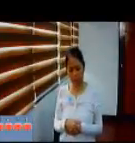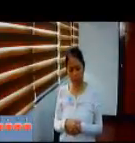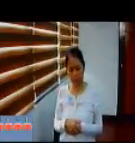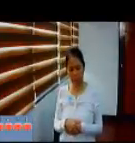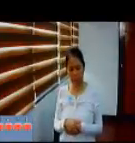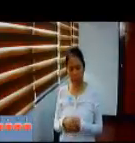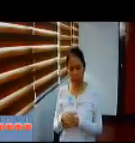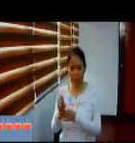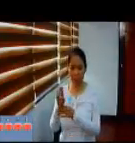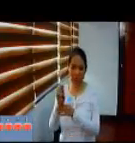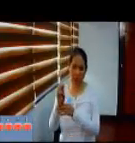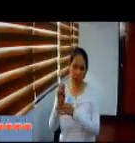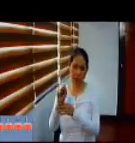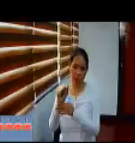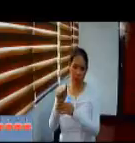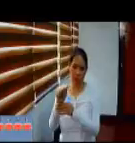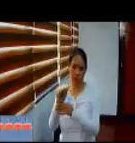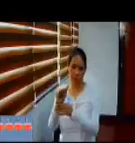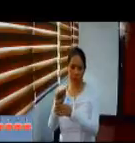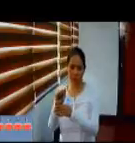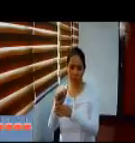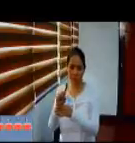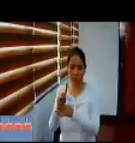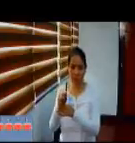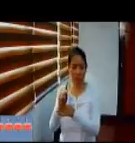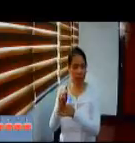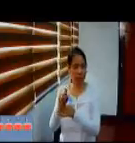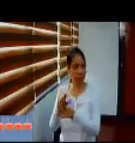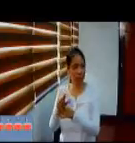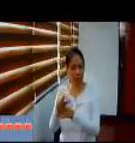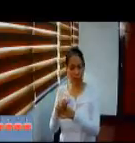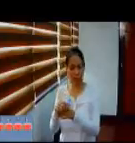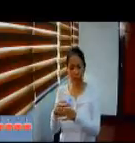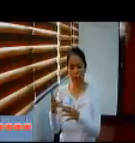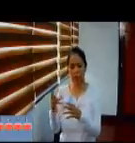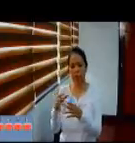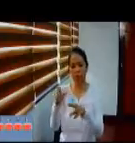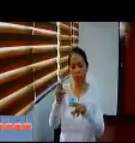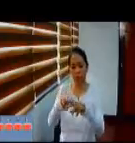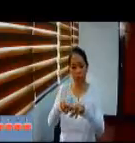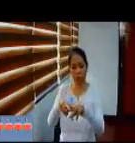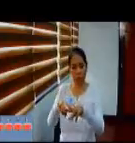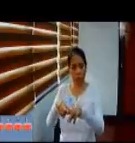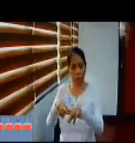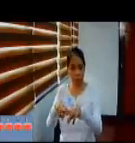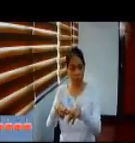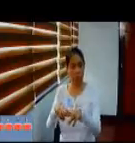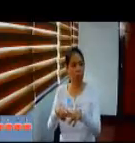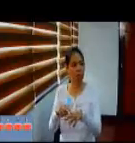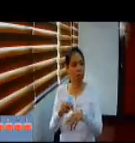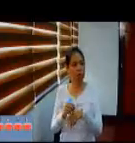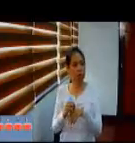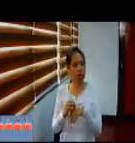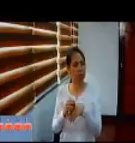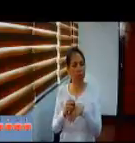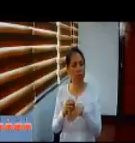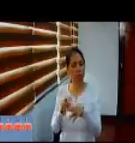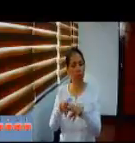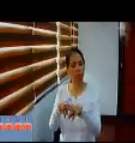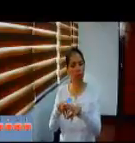salinity in rice, Your Honors, will bring us back to the pre-Green Revolution levels. Meaning to